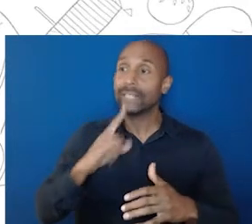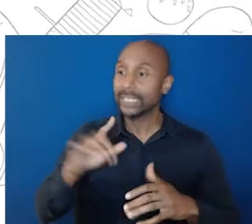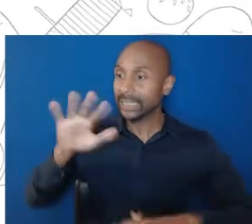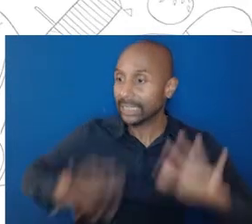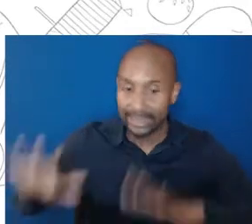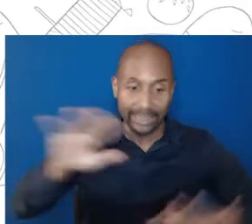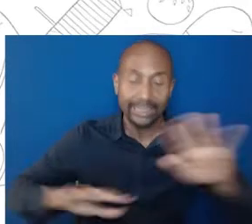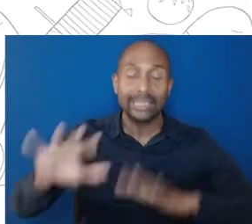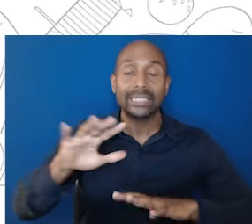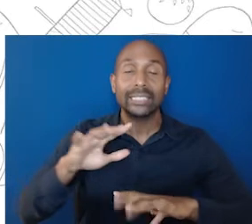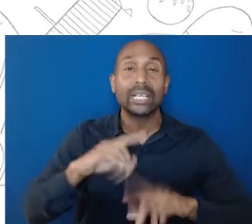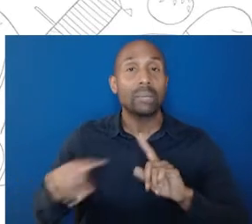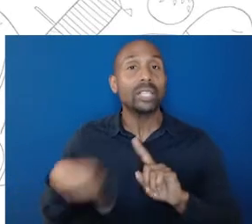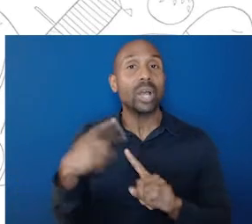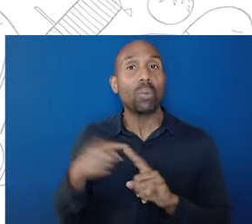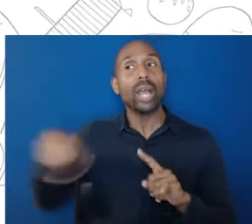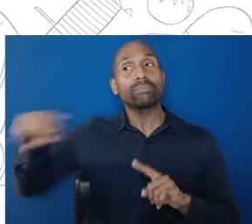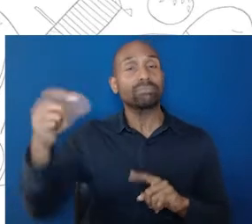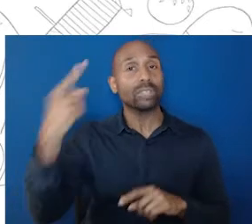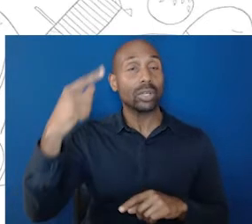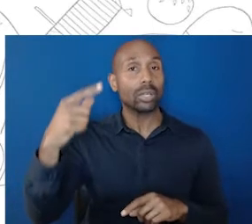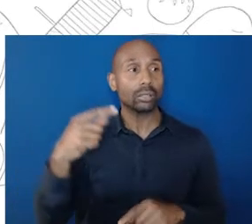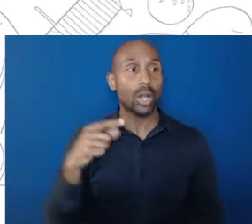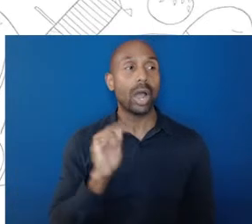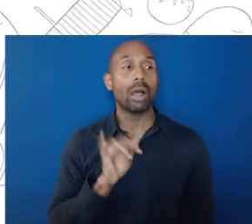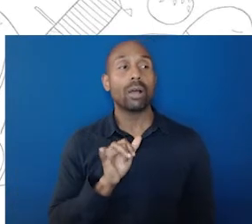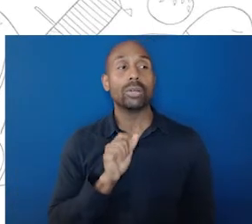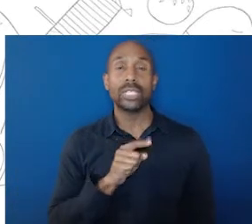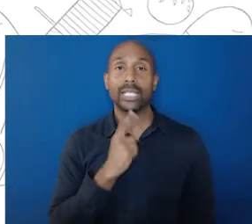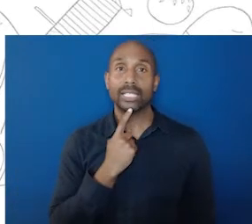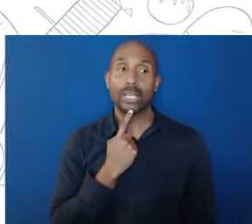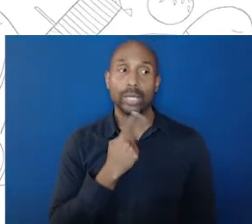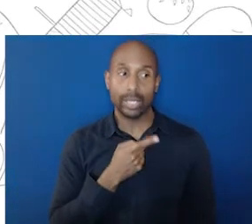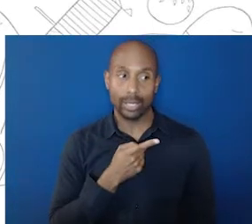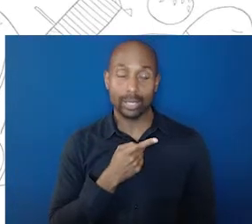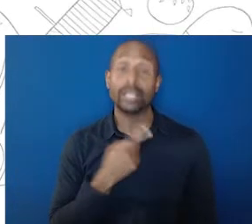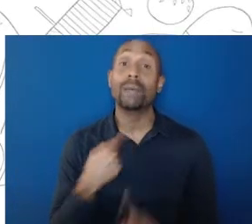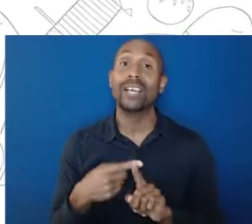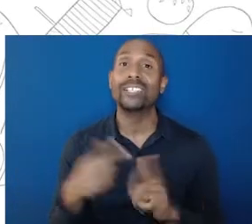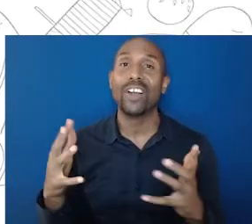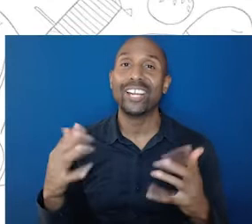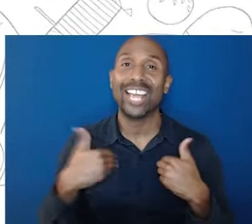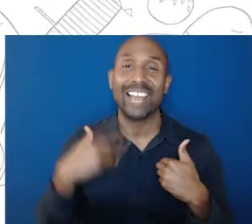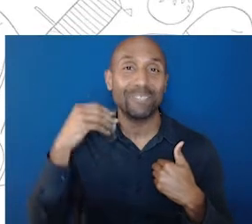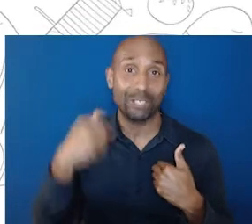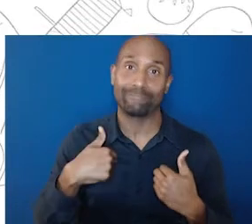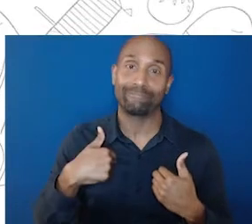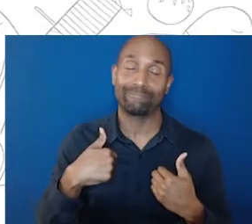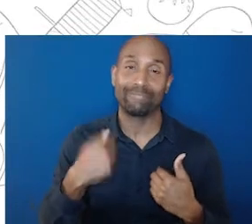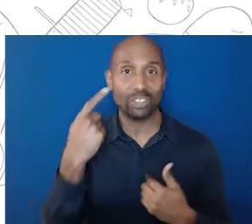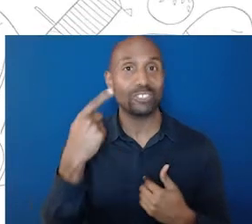they understood that I was serious and that I had already some understanding of